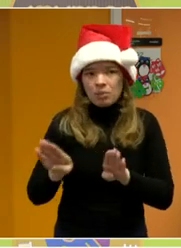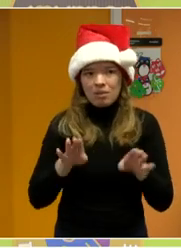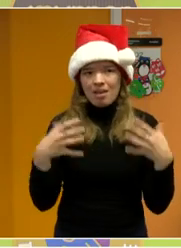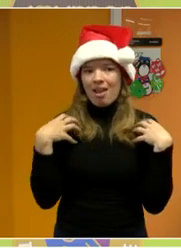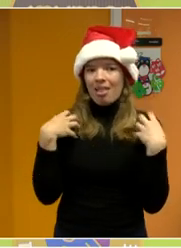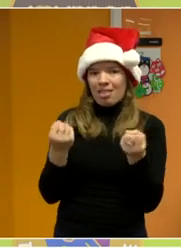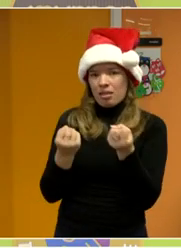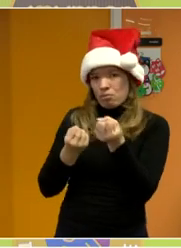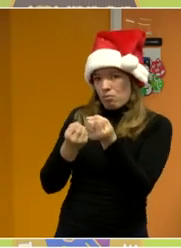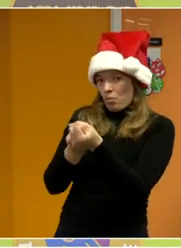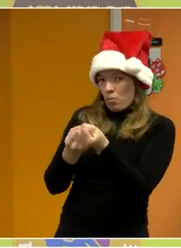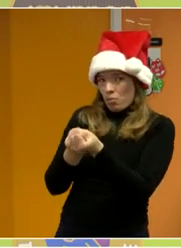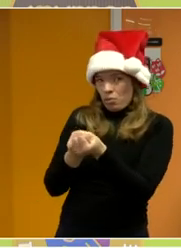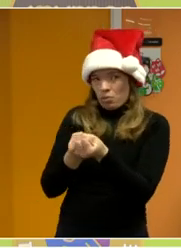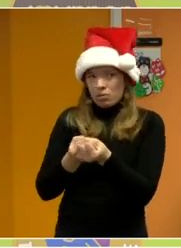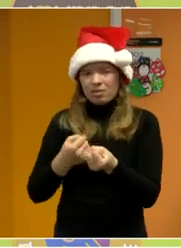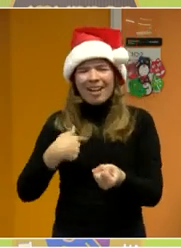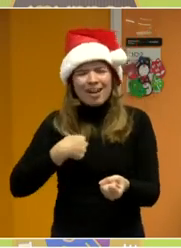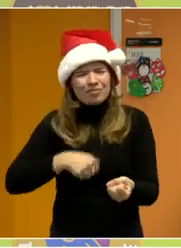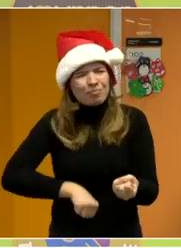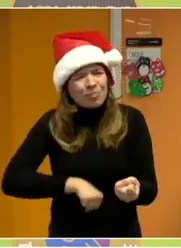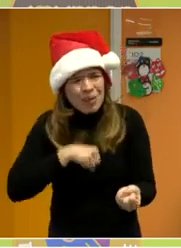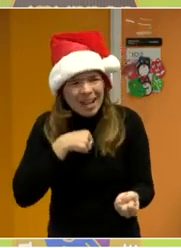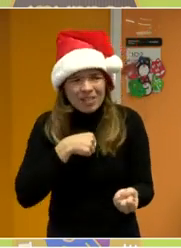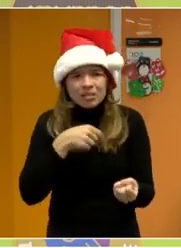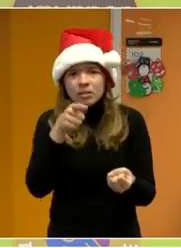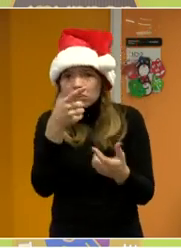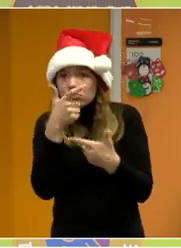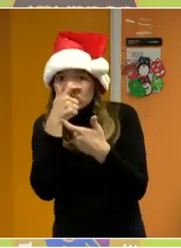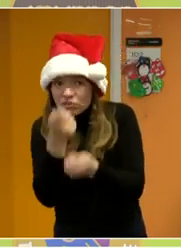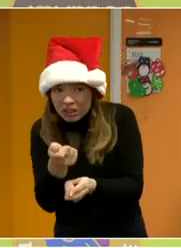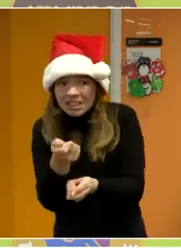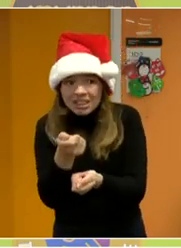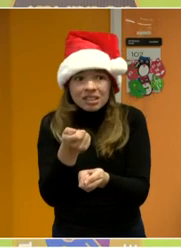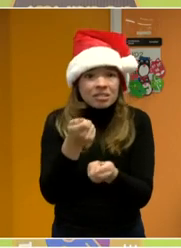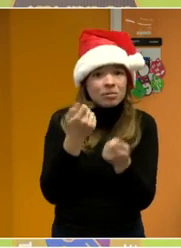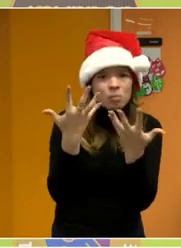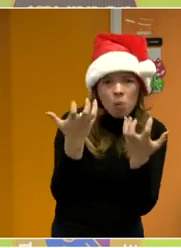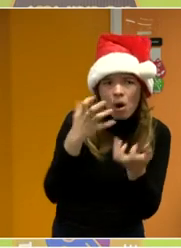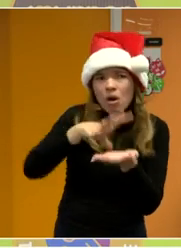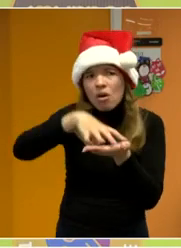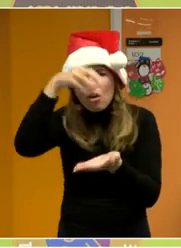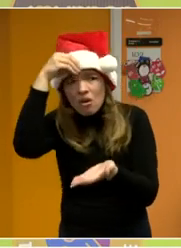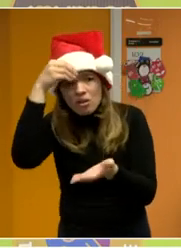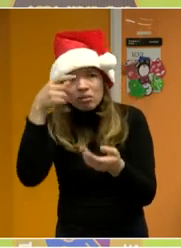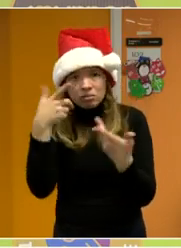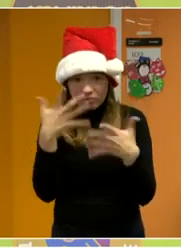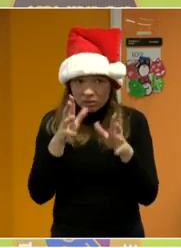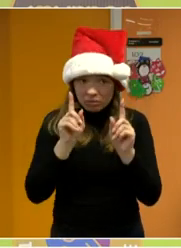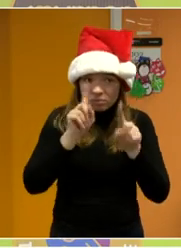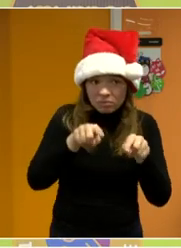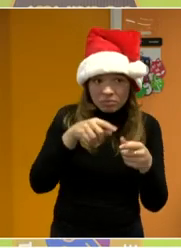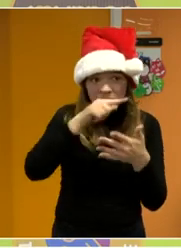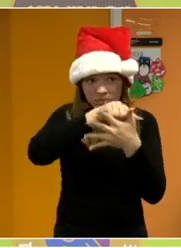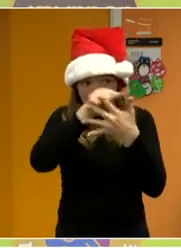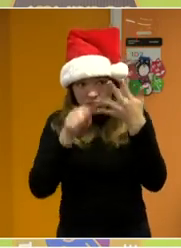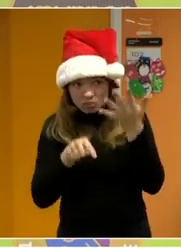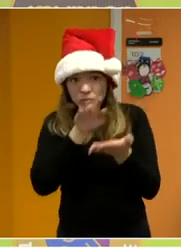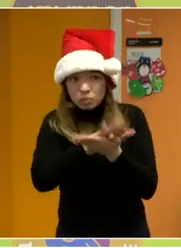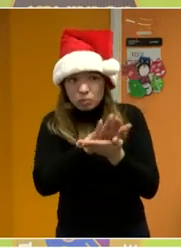parent or a student and you're interested in learning more and you attend one of the 6 schools that I named, I ask that you get in touch with us immediately